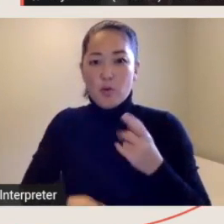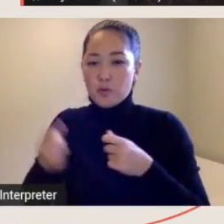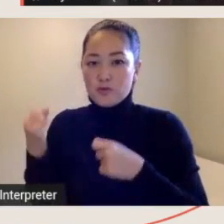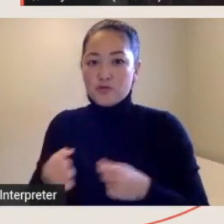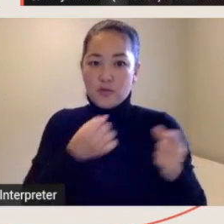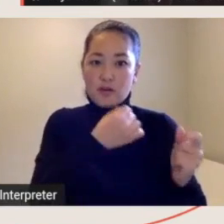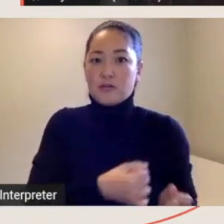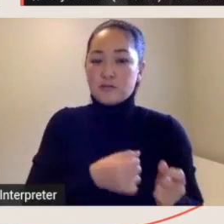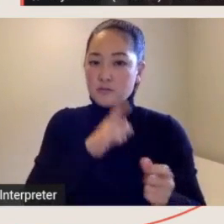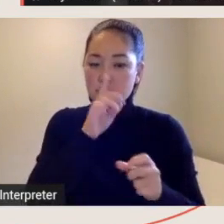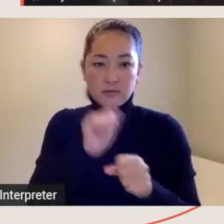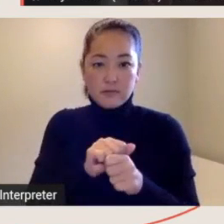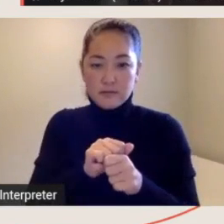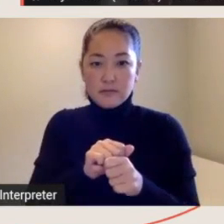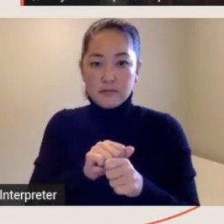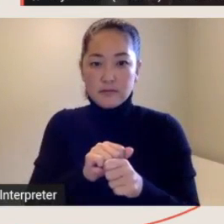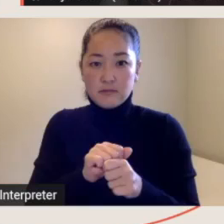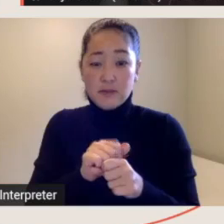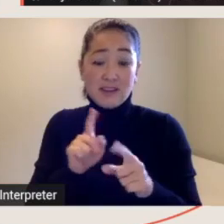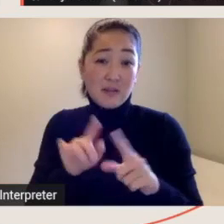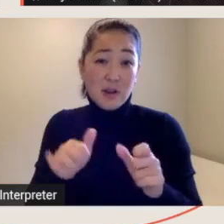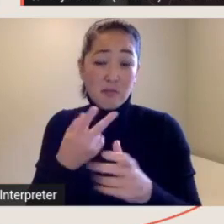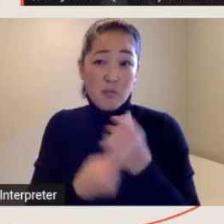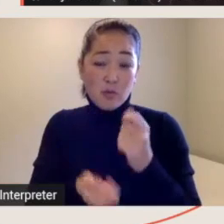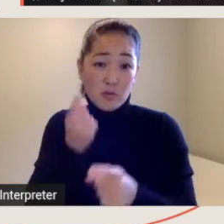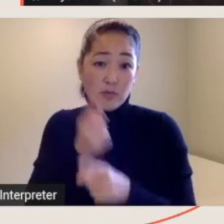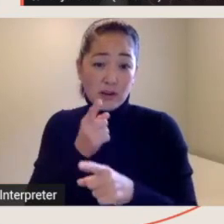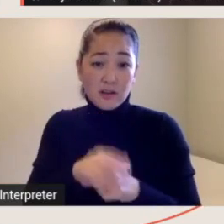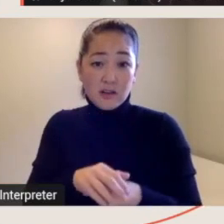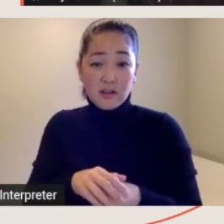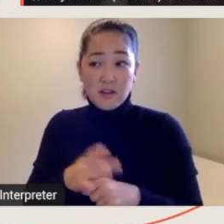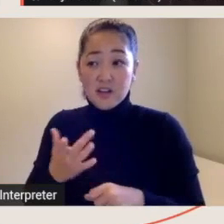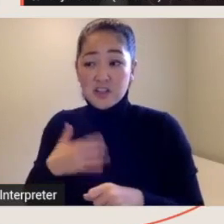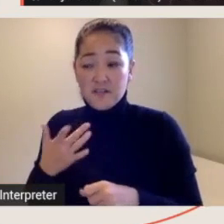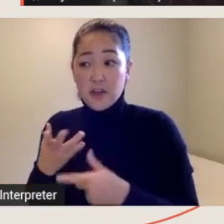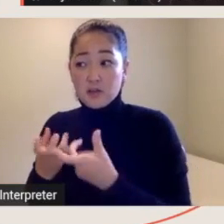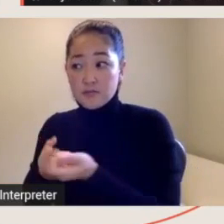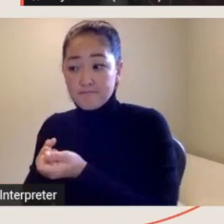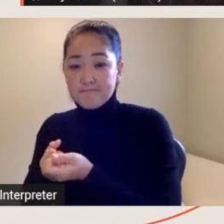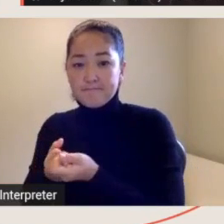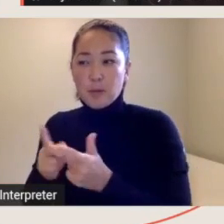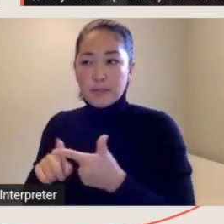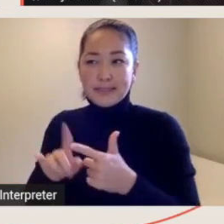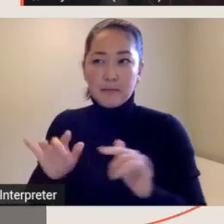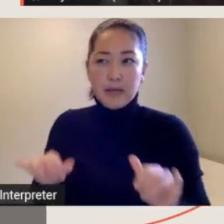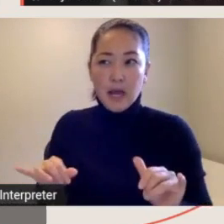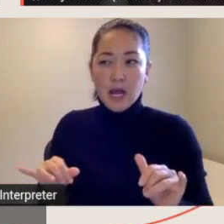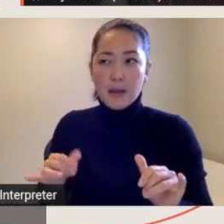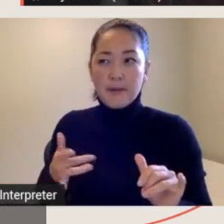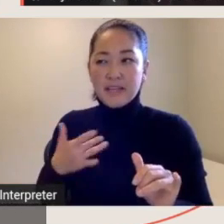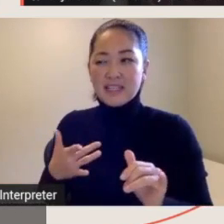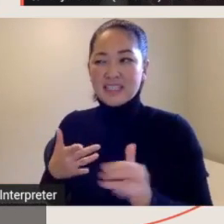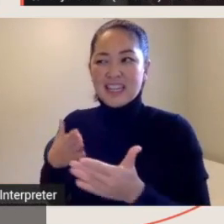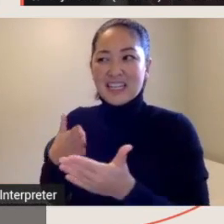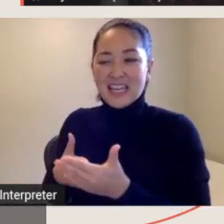powerful and right, in a way, because she's right in both sides, but they are in a way contradictory. And that's, like,